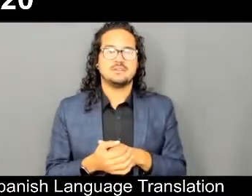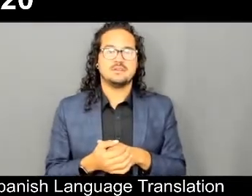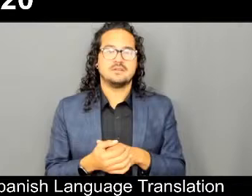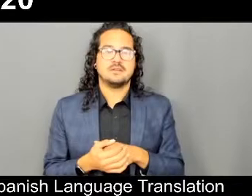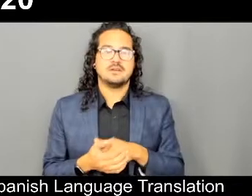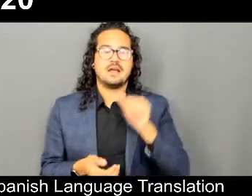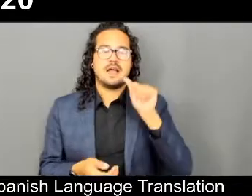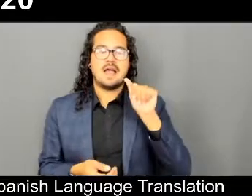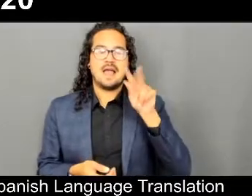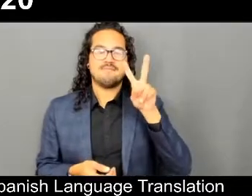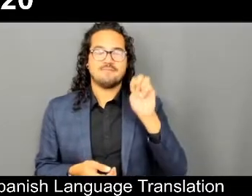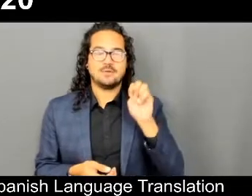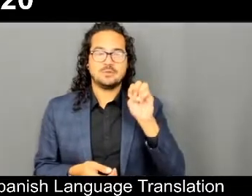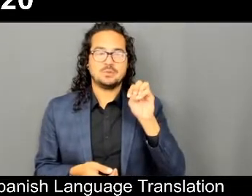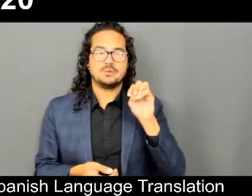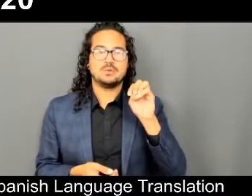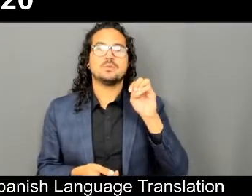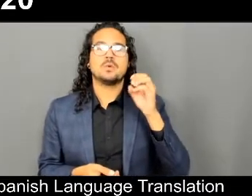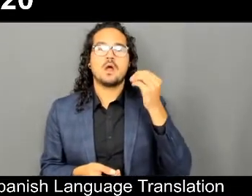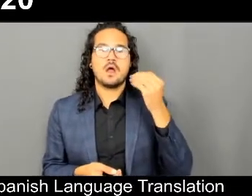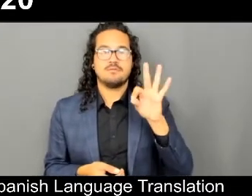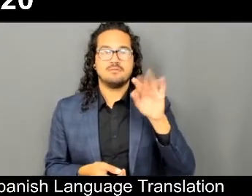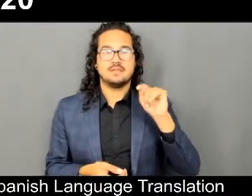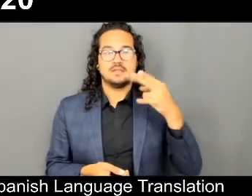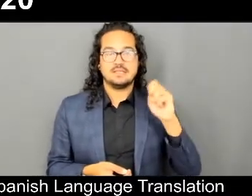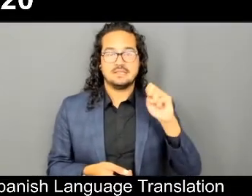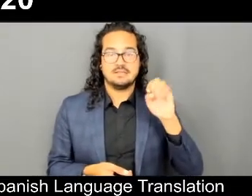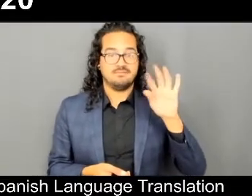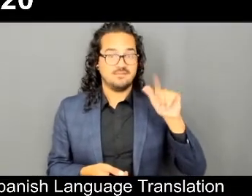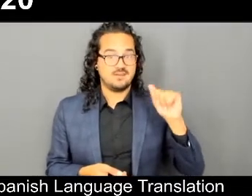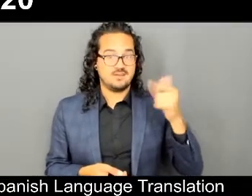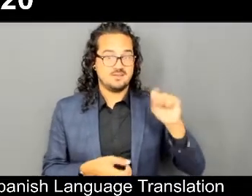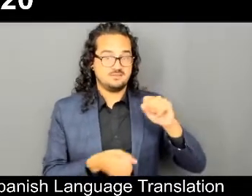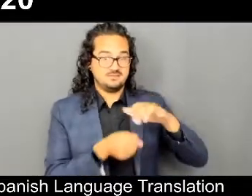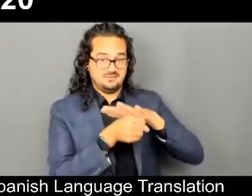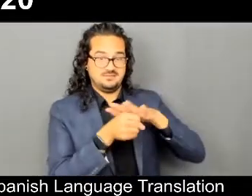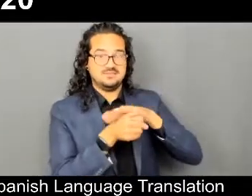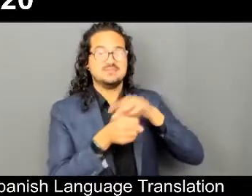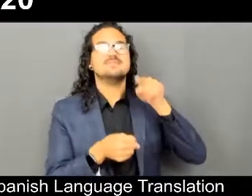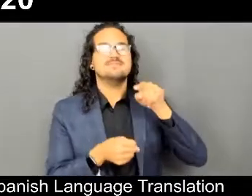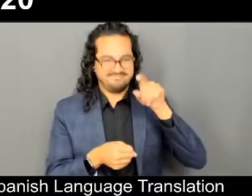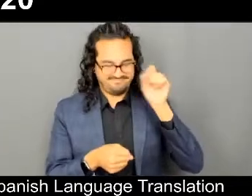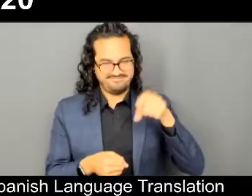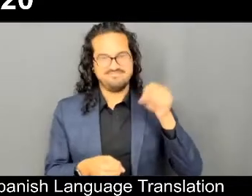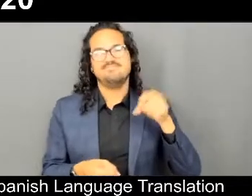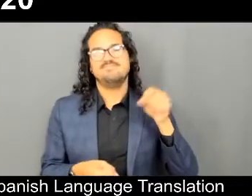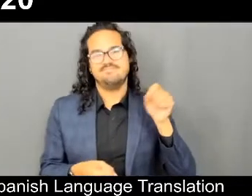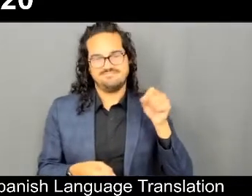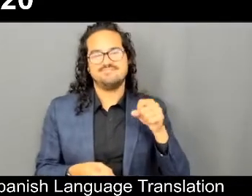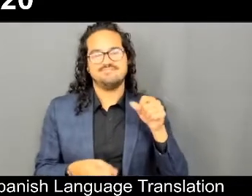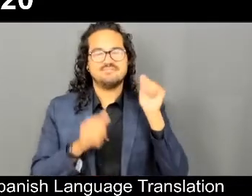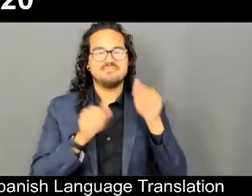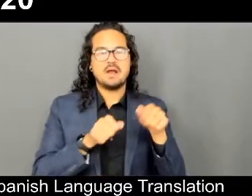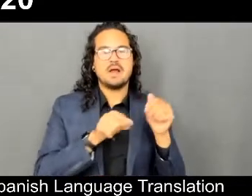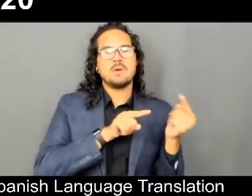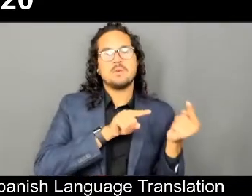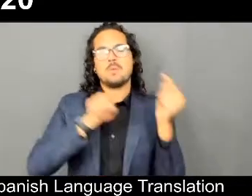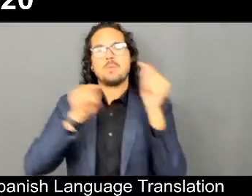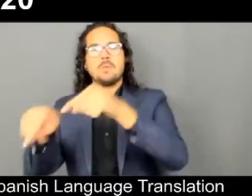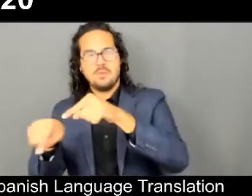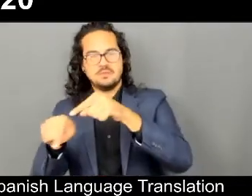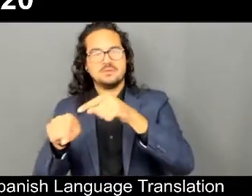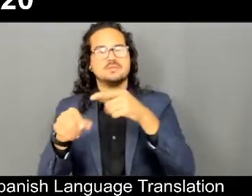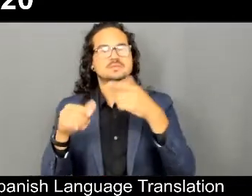but we just can't do that until we feel comfortable that this area is not going to be an issue. So once we are having